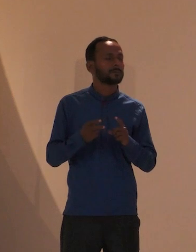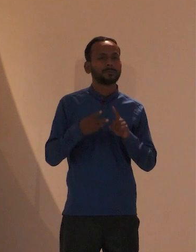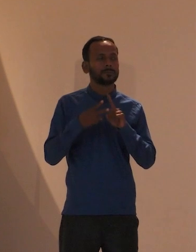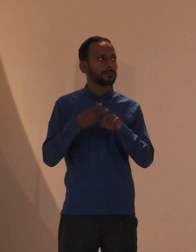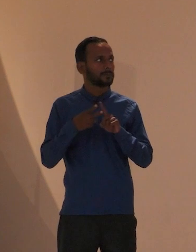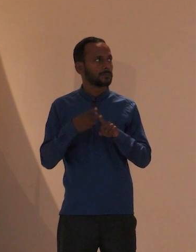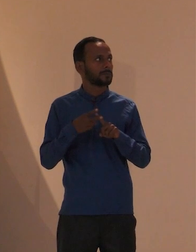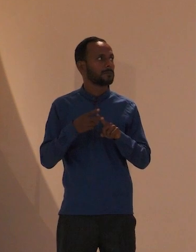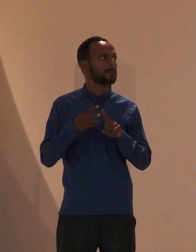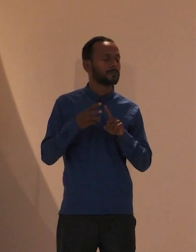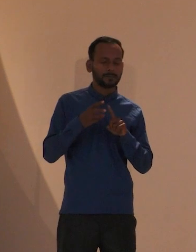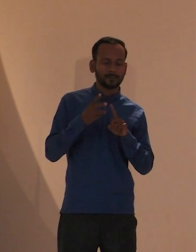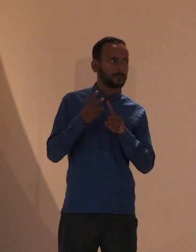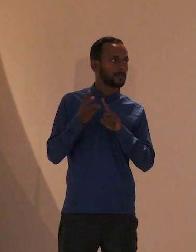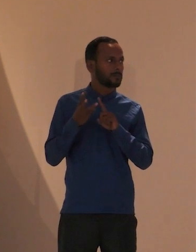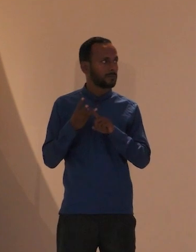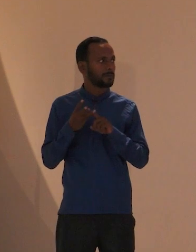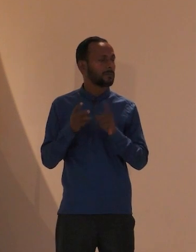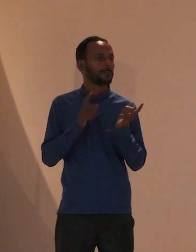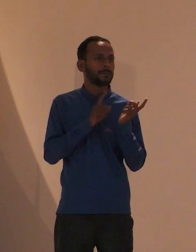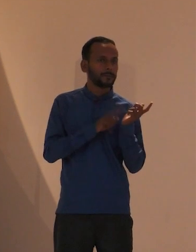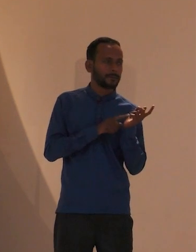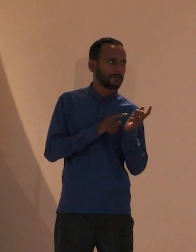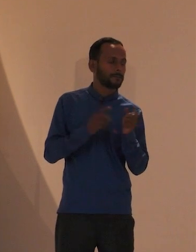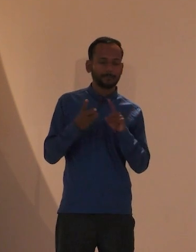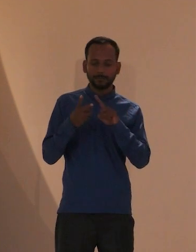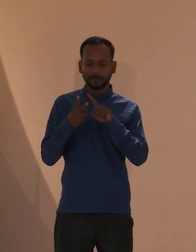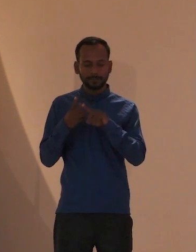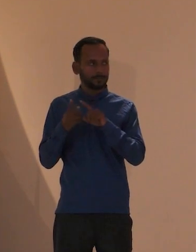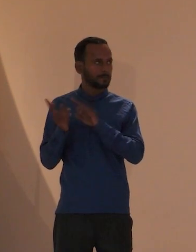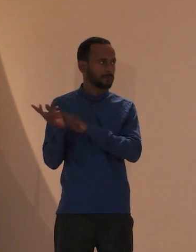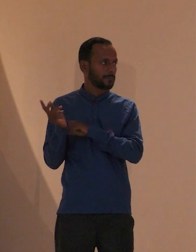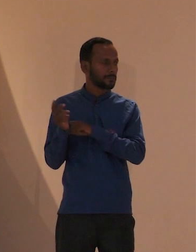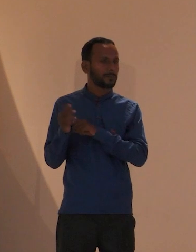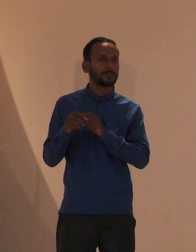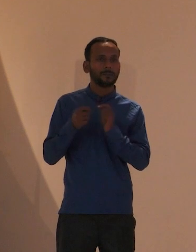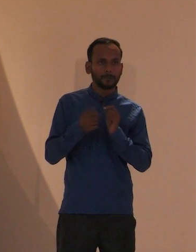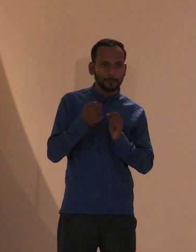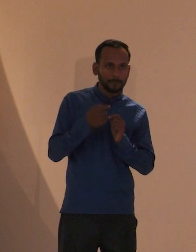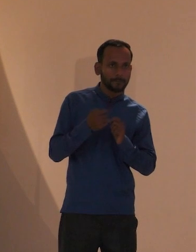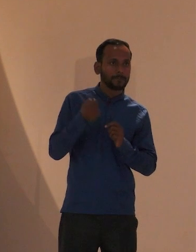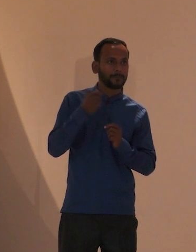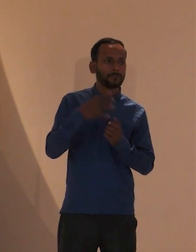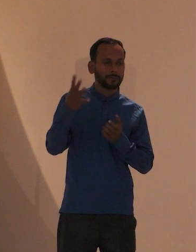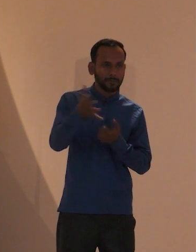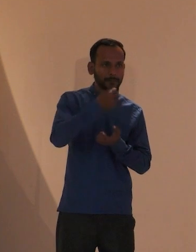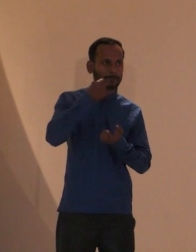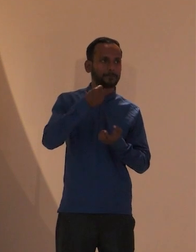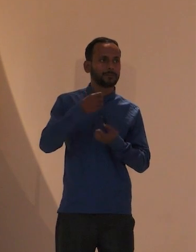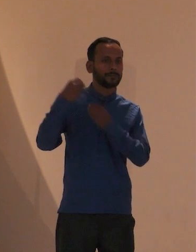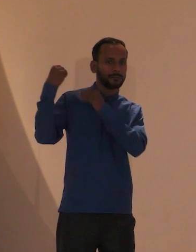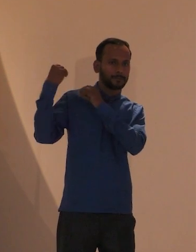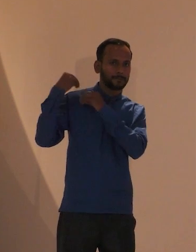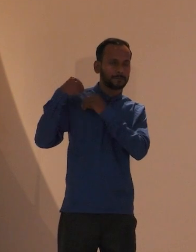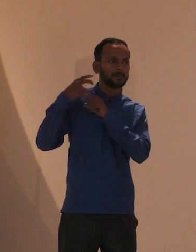side and the gentleman at the end on that side, they are the 2 founding members of the museum. Many have left, many have passed on,